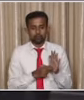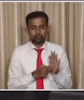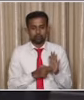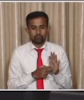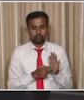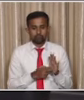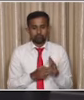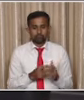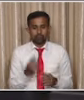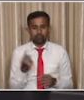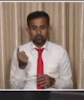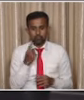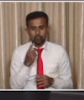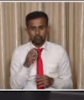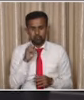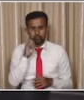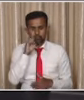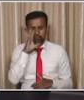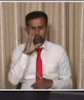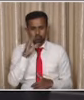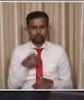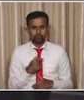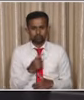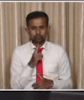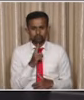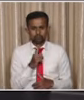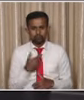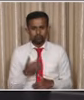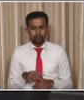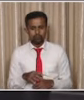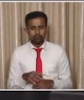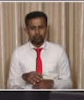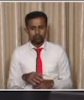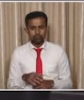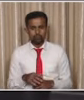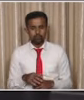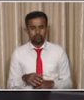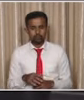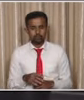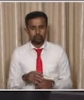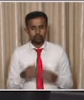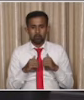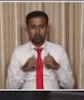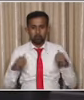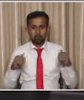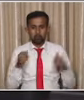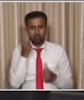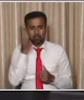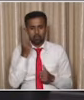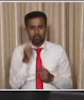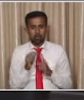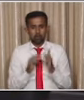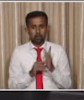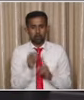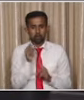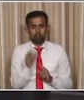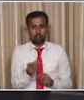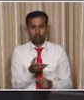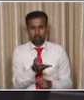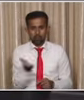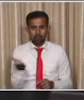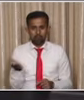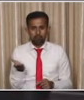remark that there are some members of this parliament that separatist tendencies. No, I did not say so. I asked him to please go through the